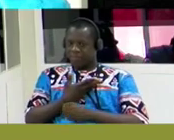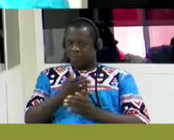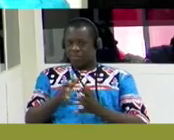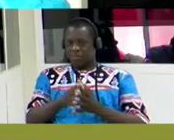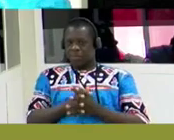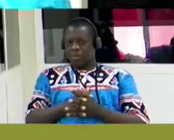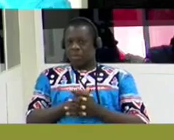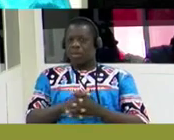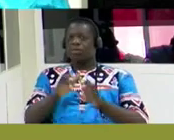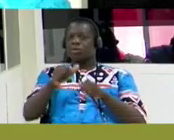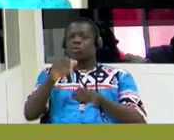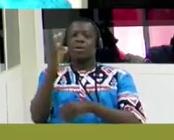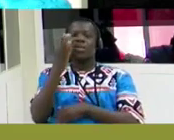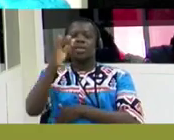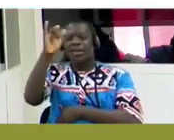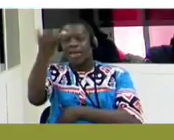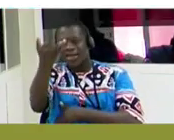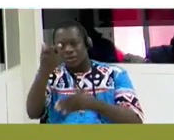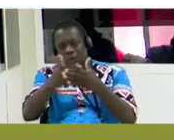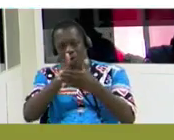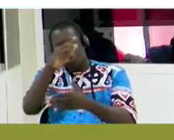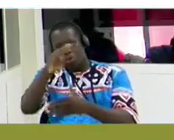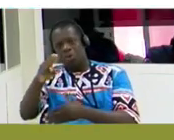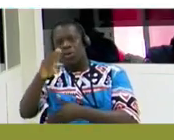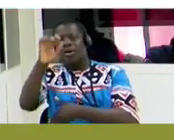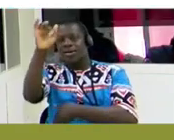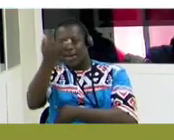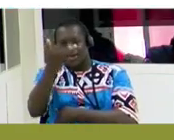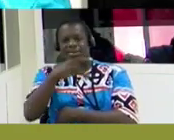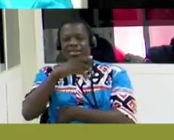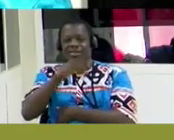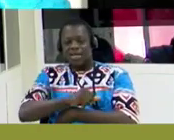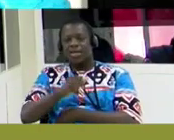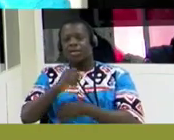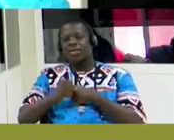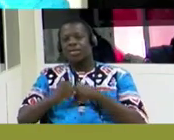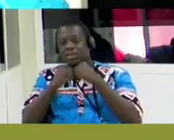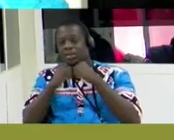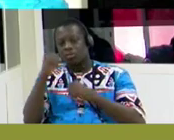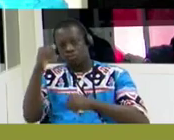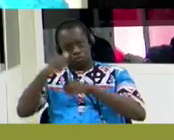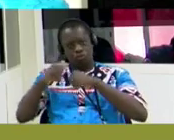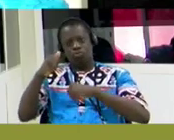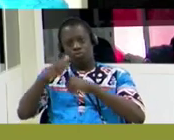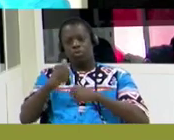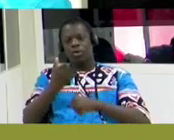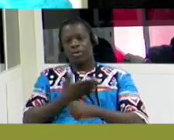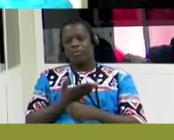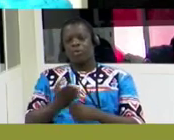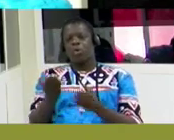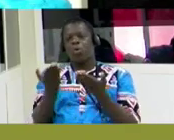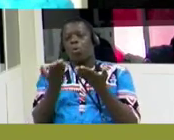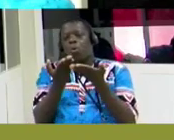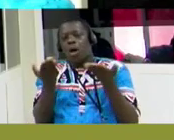Could you answer yes or no? Yes, sir, he was tortured. And what was the purpose of torturing him?